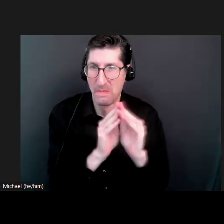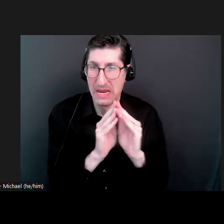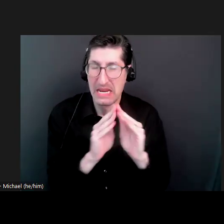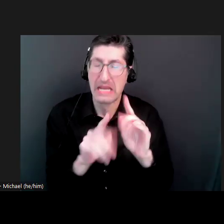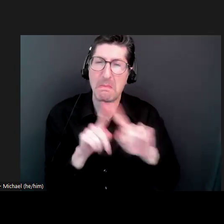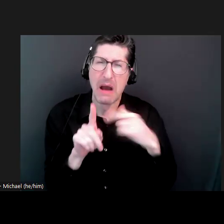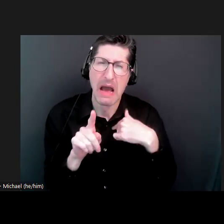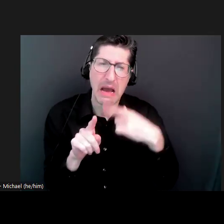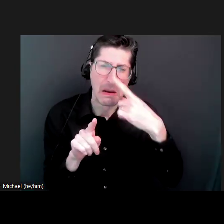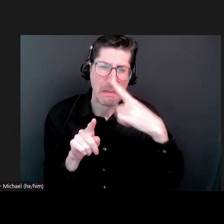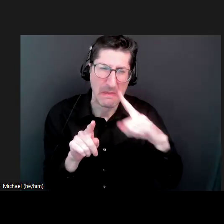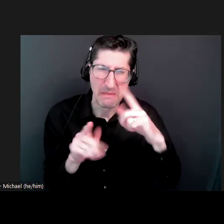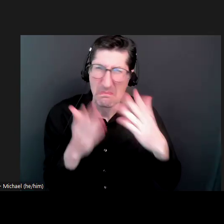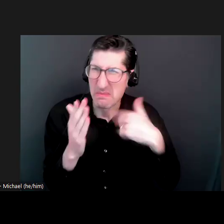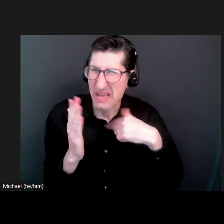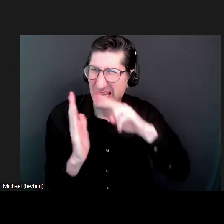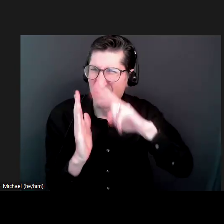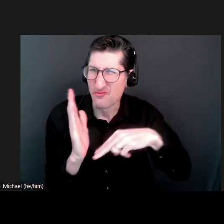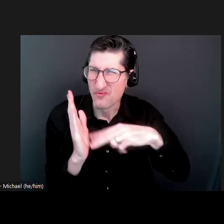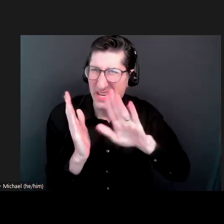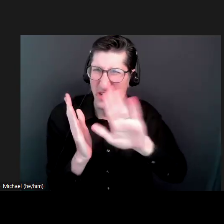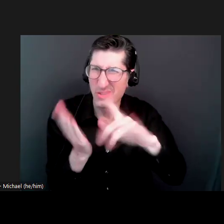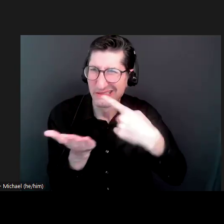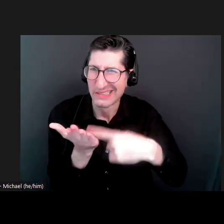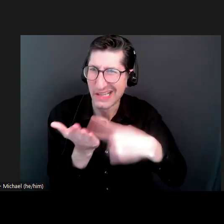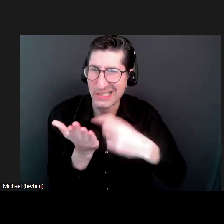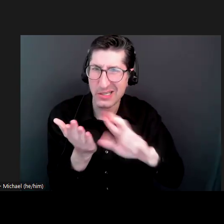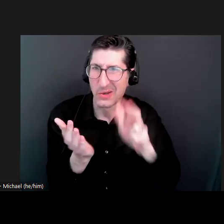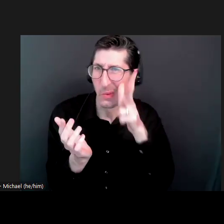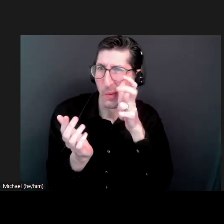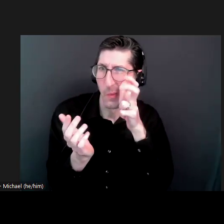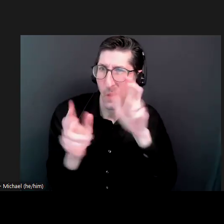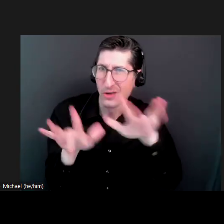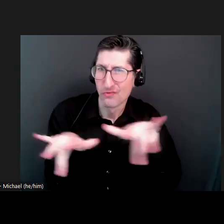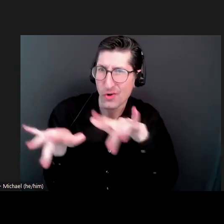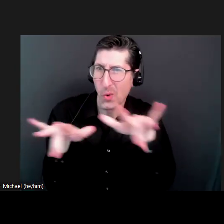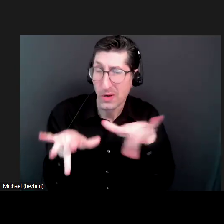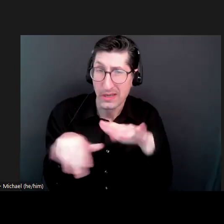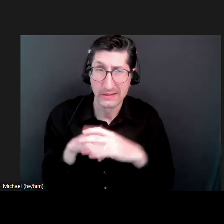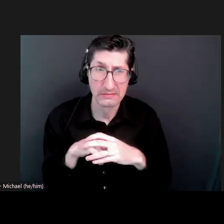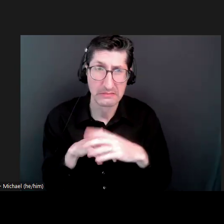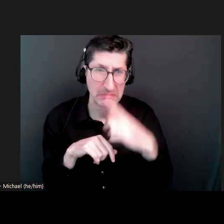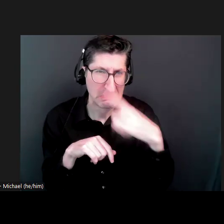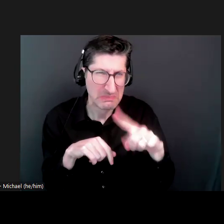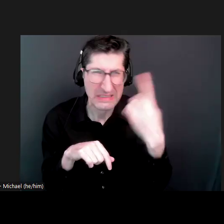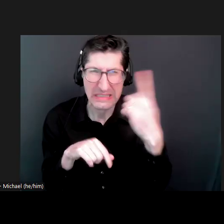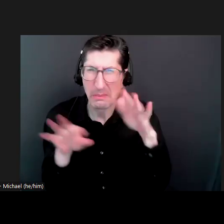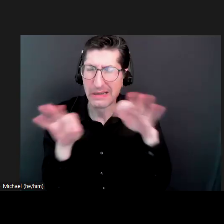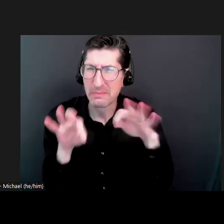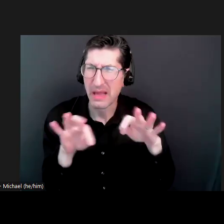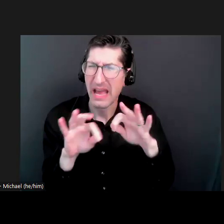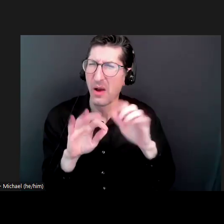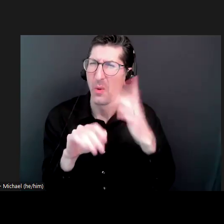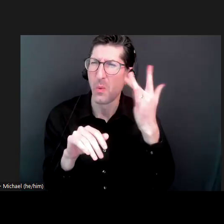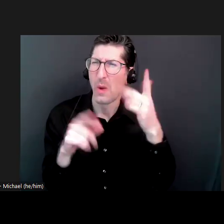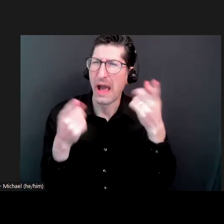read the discussion somewhere or the recording or something, if somebody could give me an idea of how it came to be, and perhaps if this